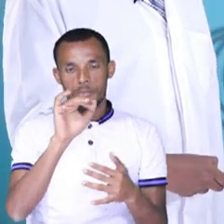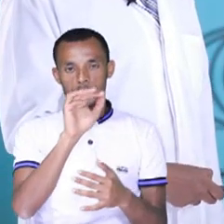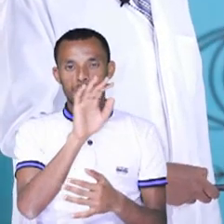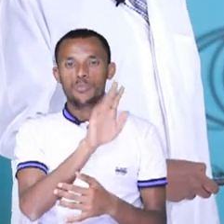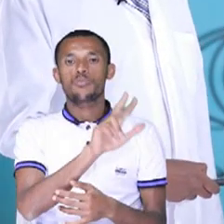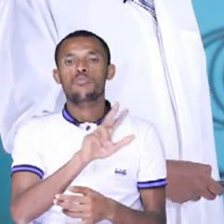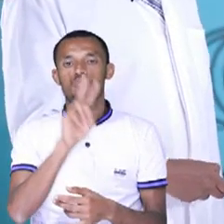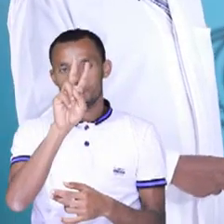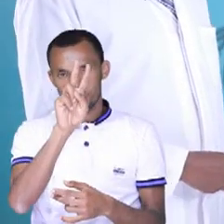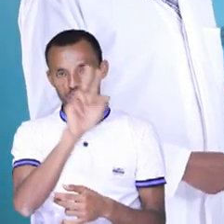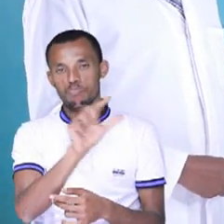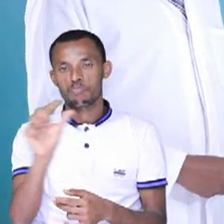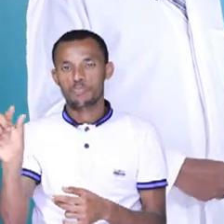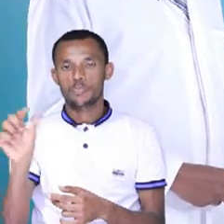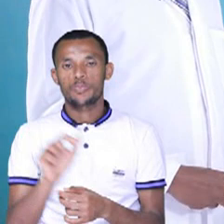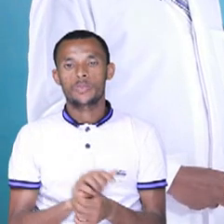expressions.